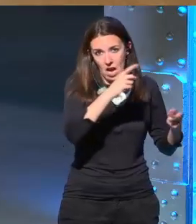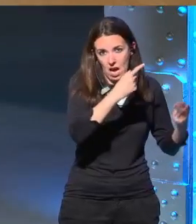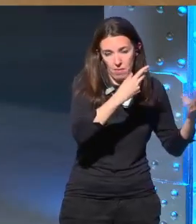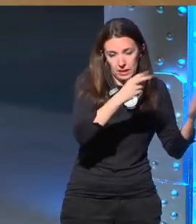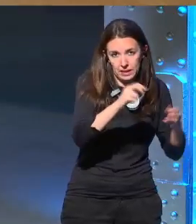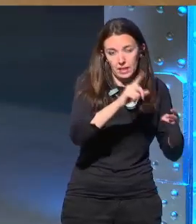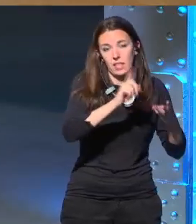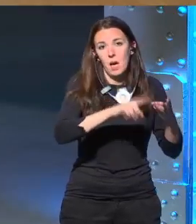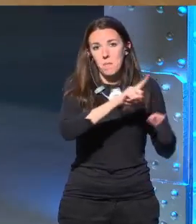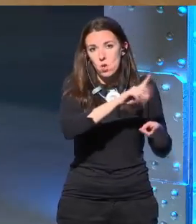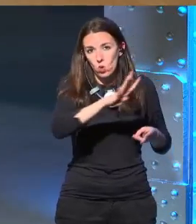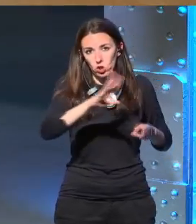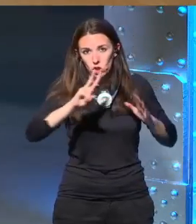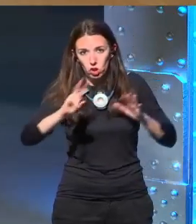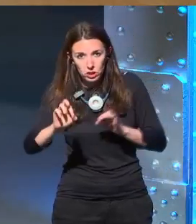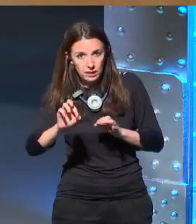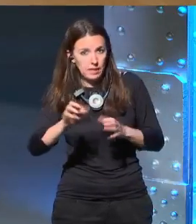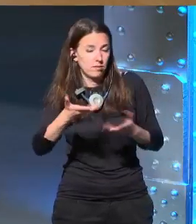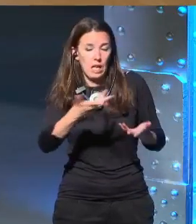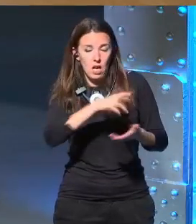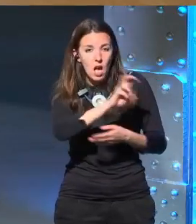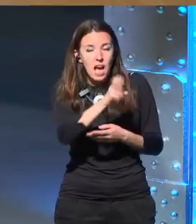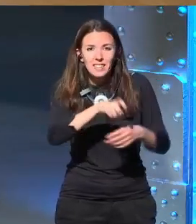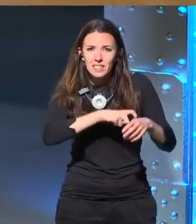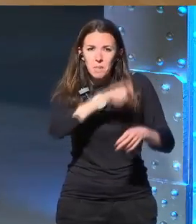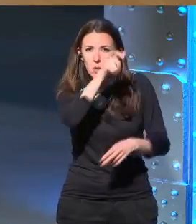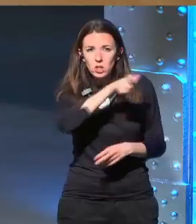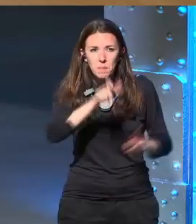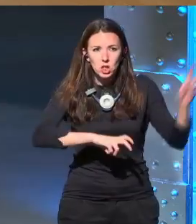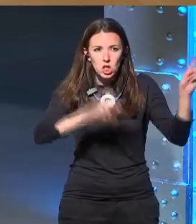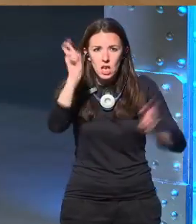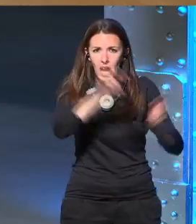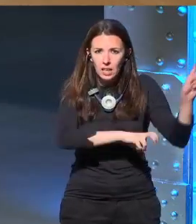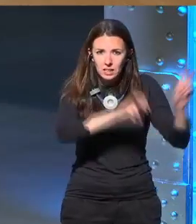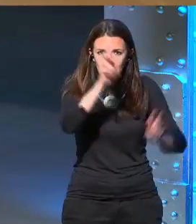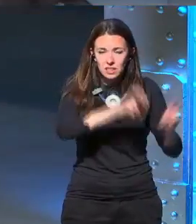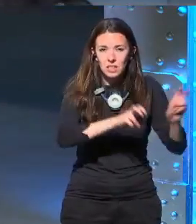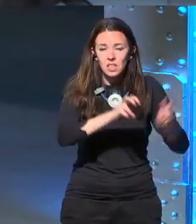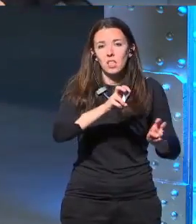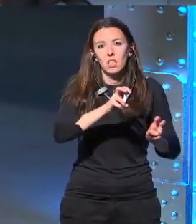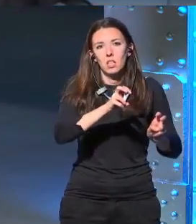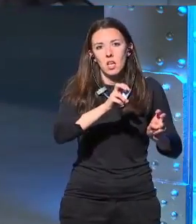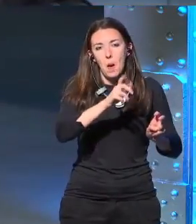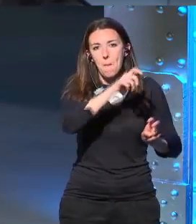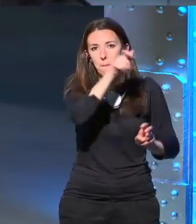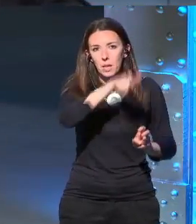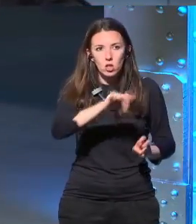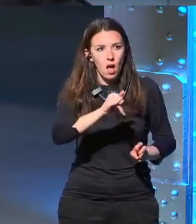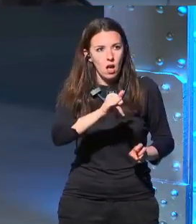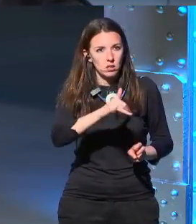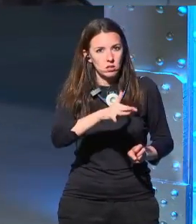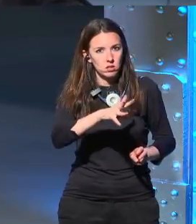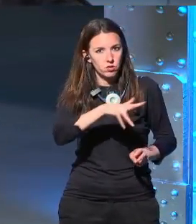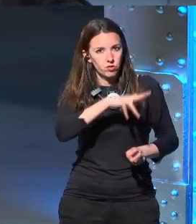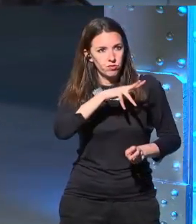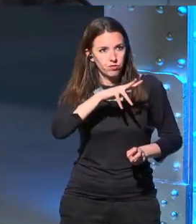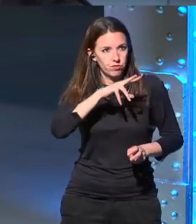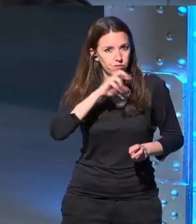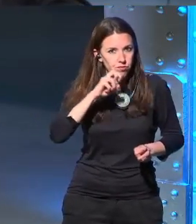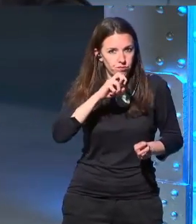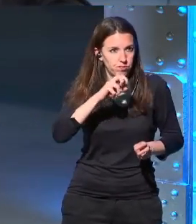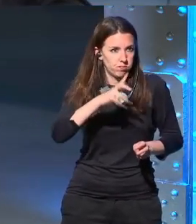were many types of people coming in, and people found value in the different types of people who